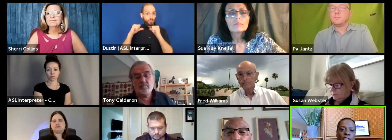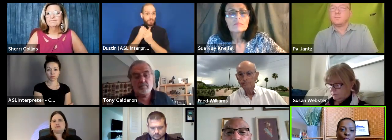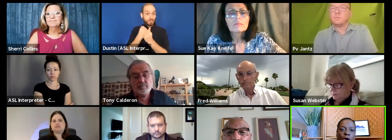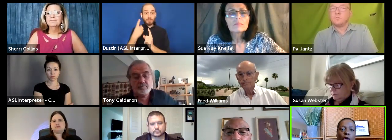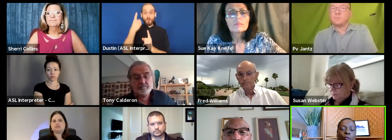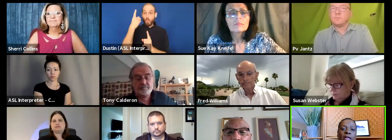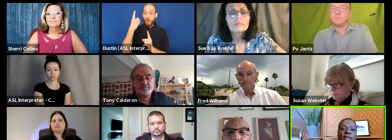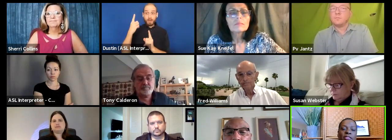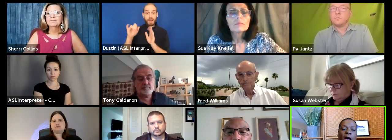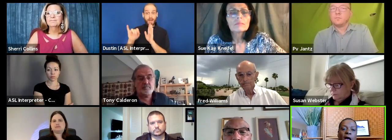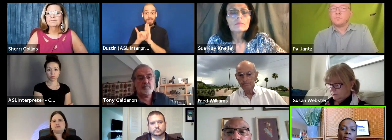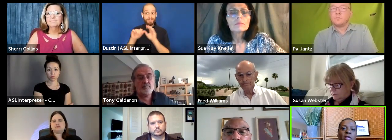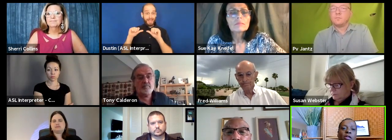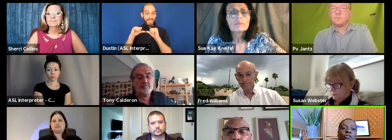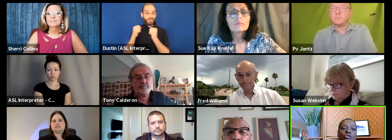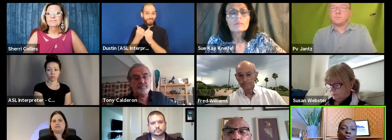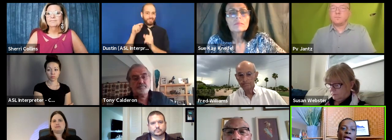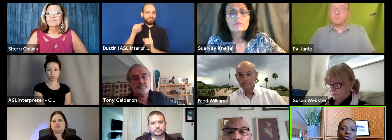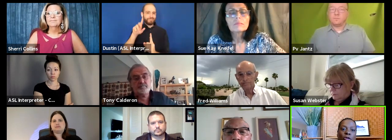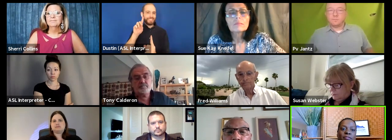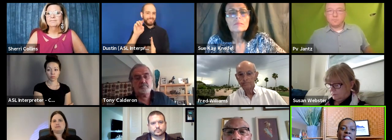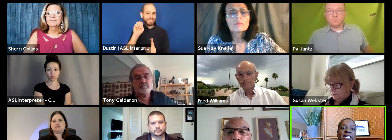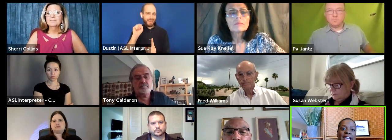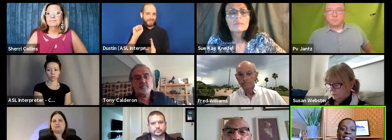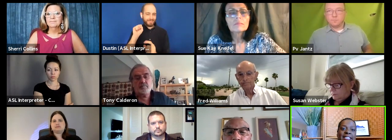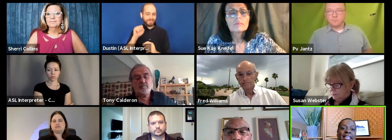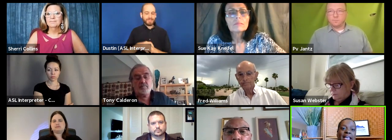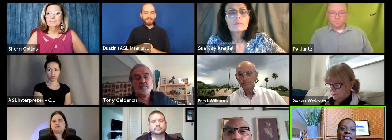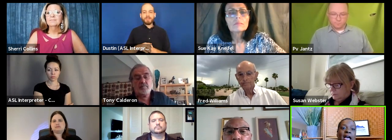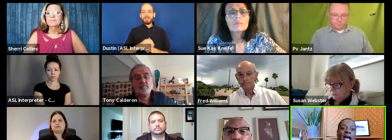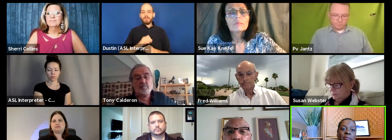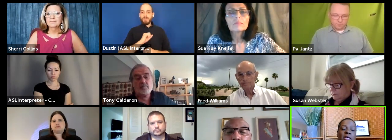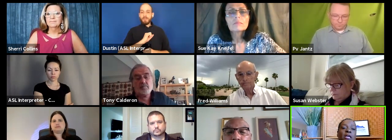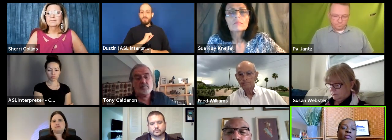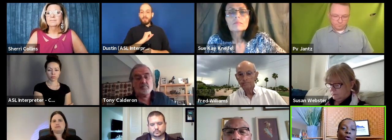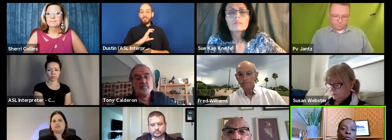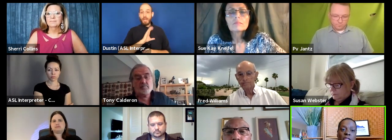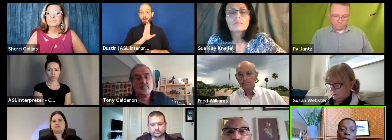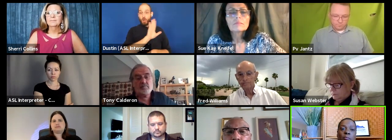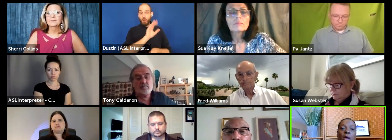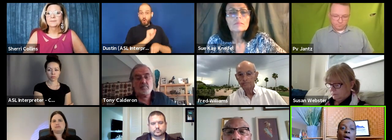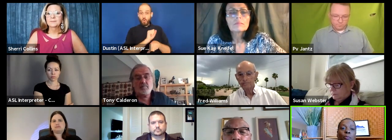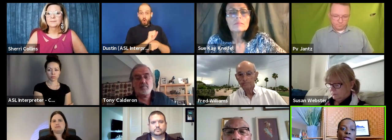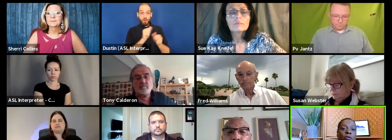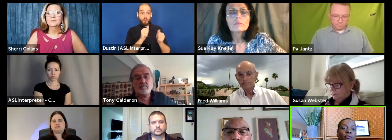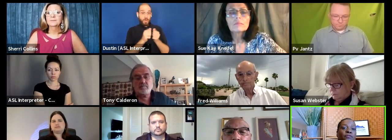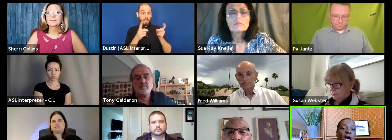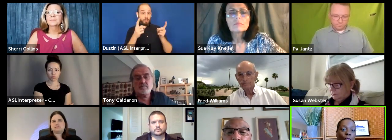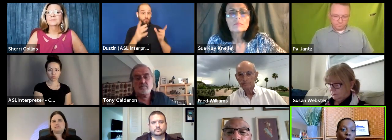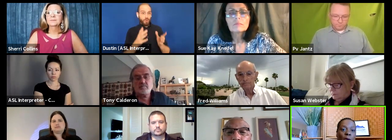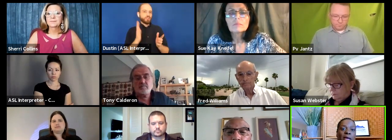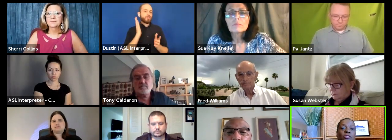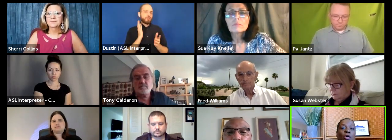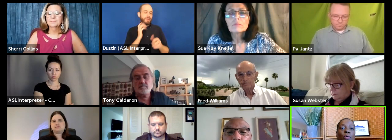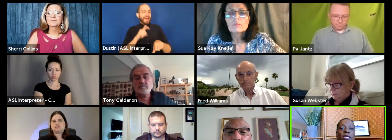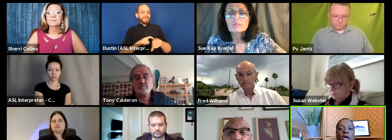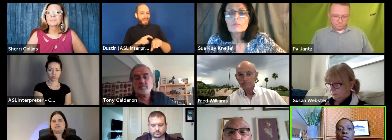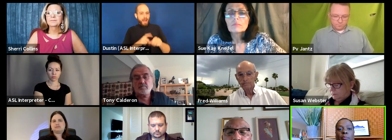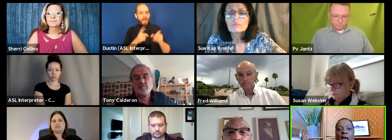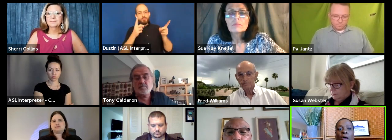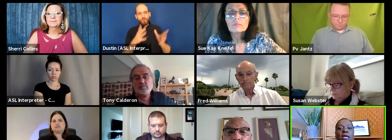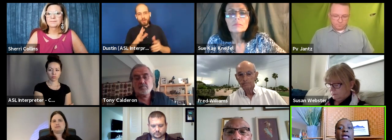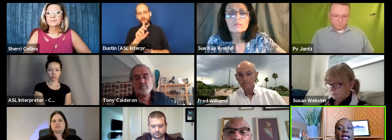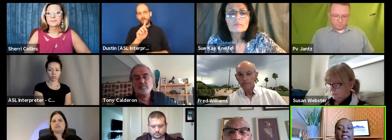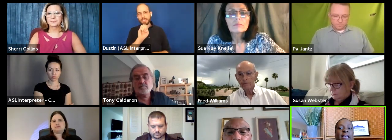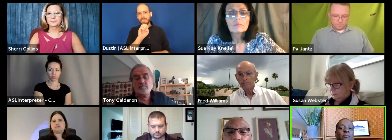Through Sherry's work with the director of DES at that time, there was some pretty good follow-up. And so we